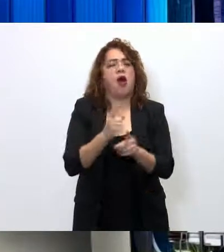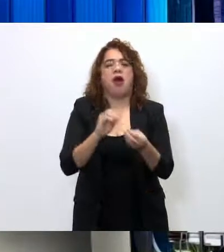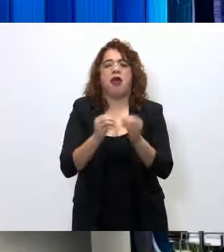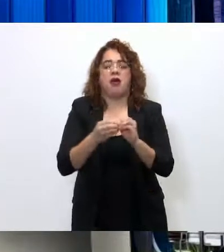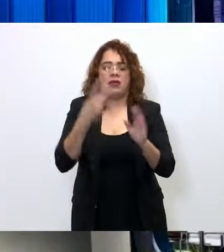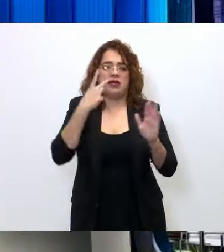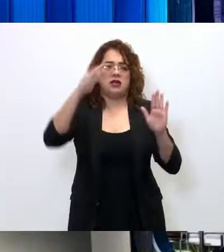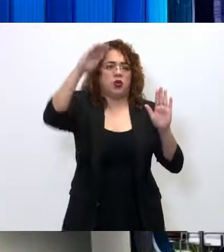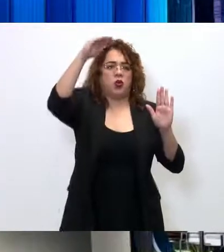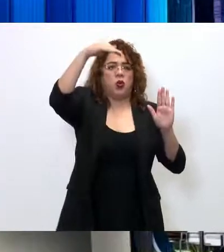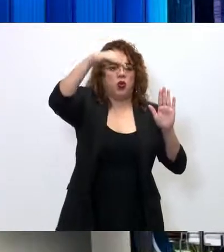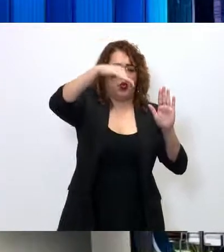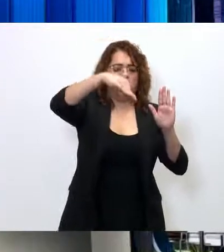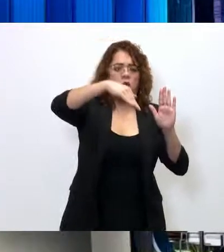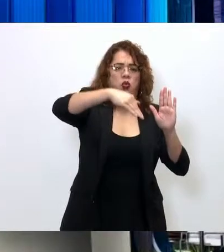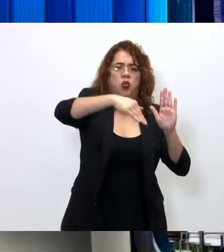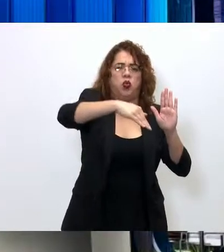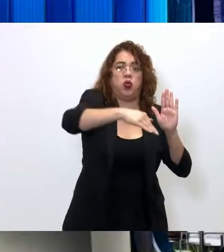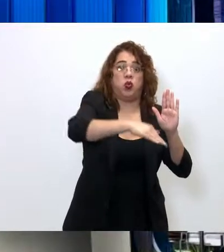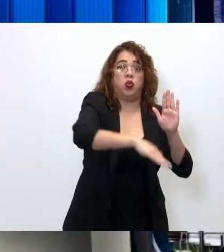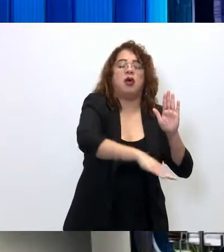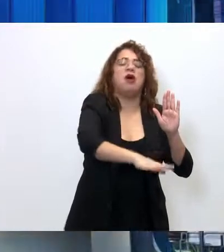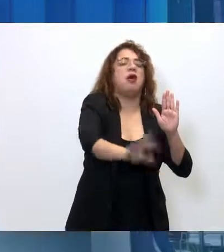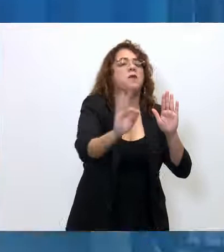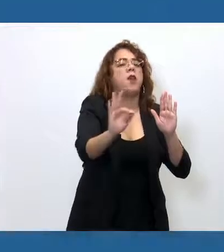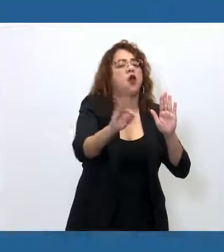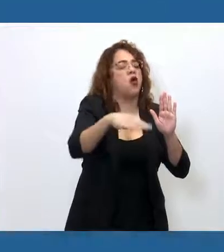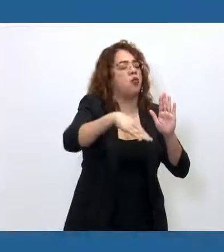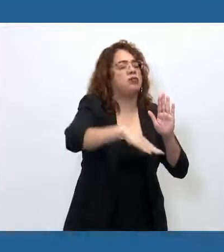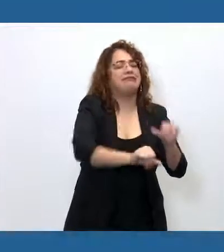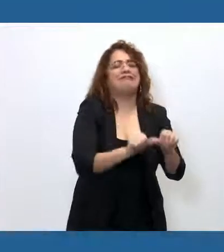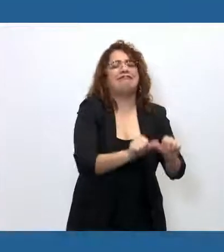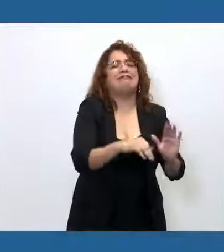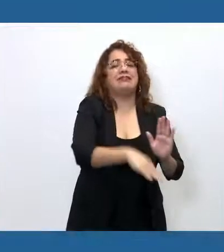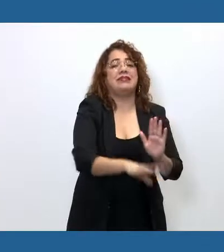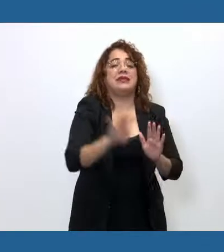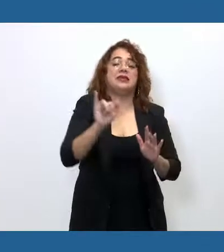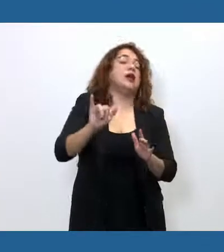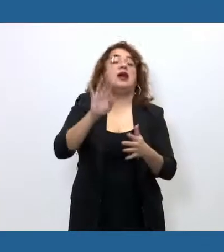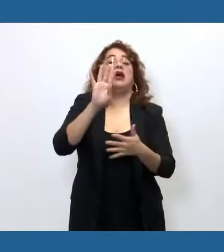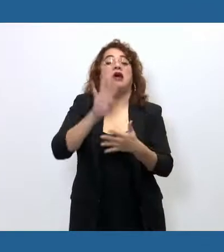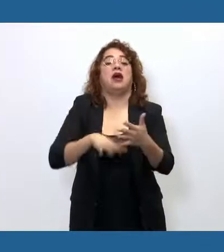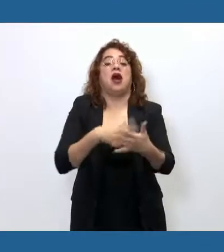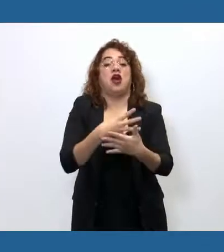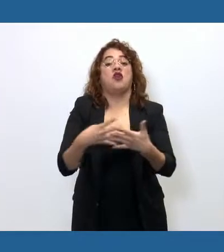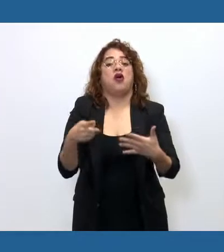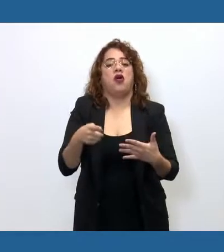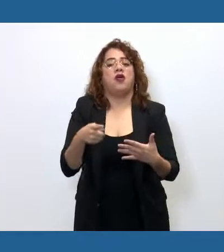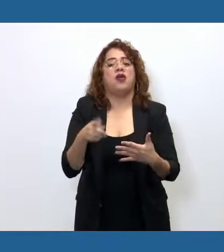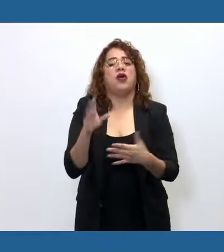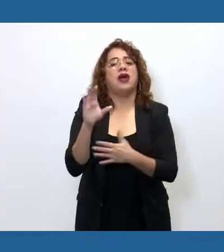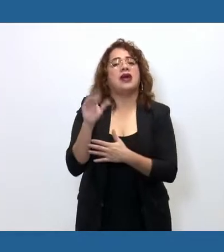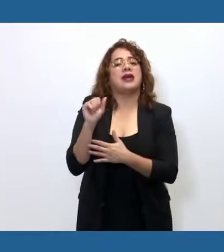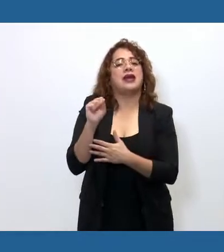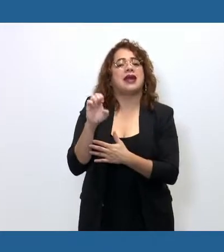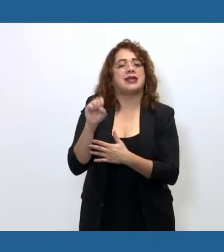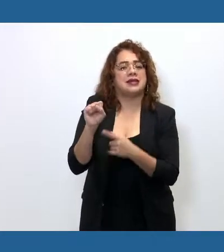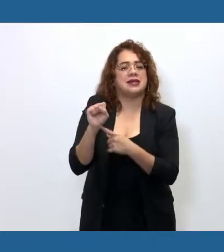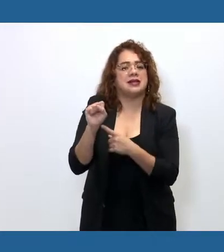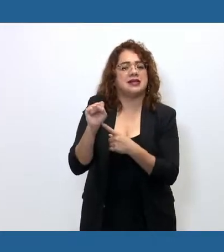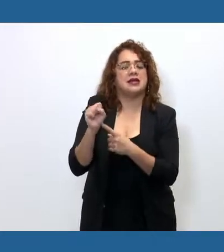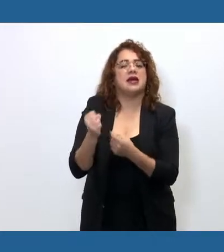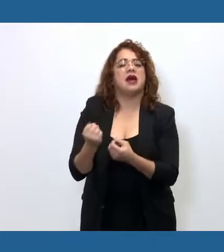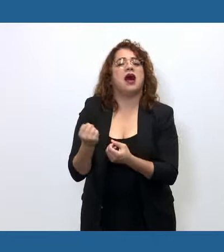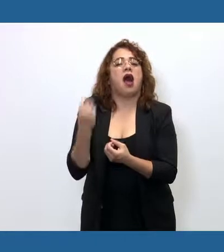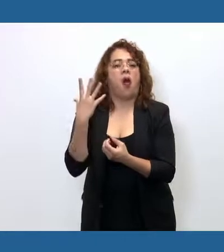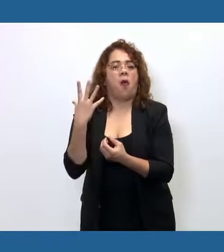see from this graphic, this is a graphic of our cases, our hospitalizations, and our deaths,